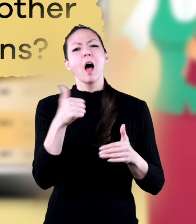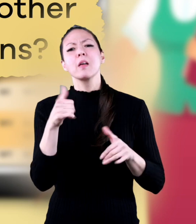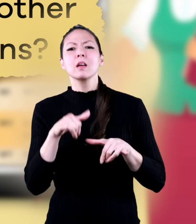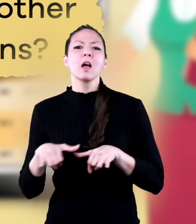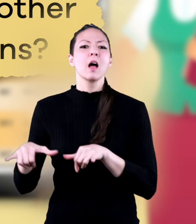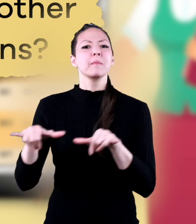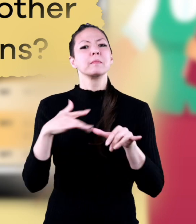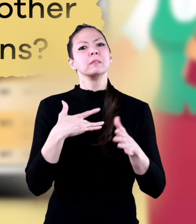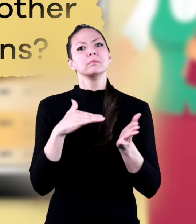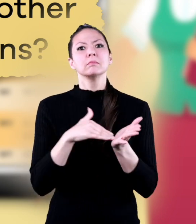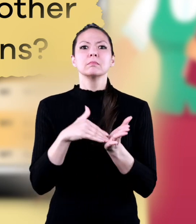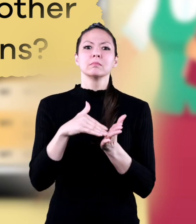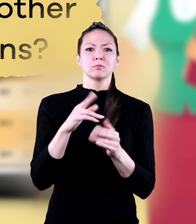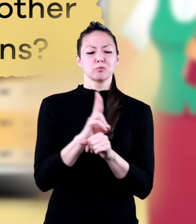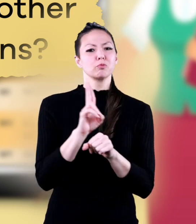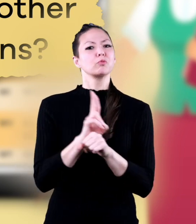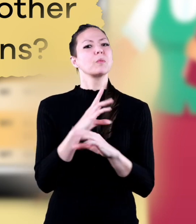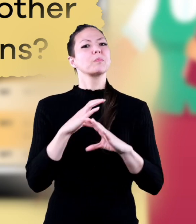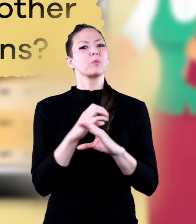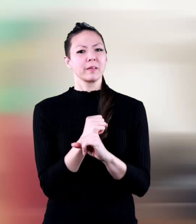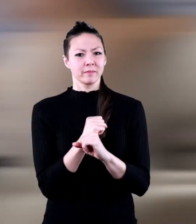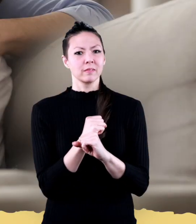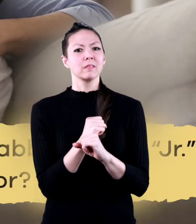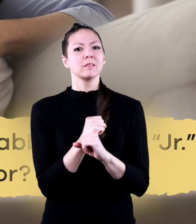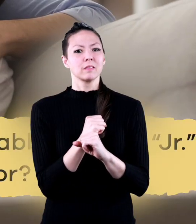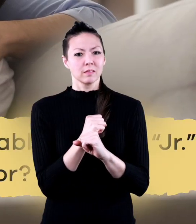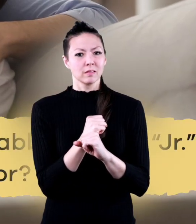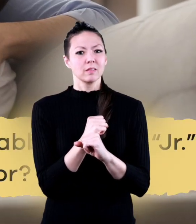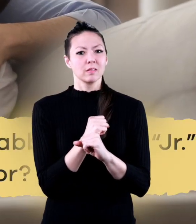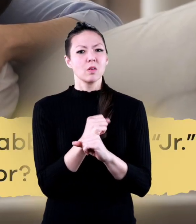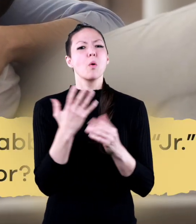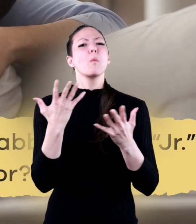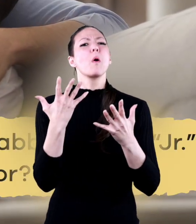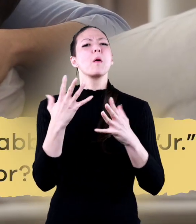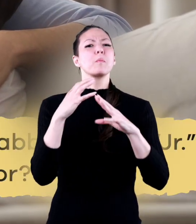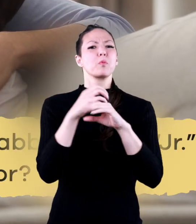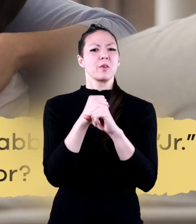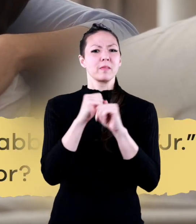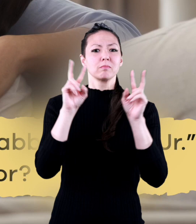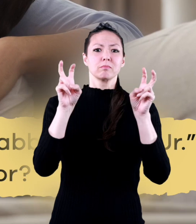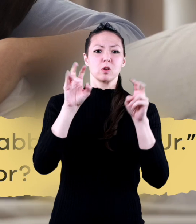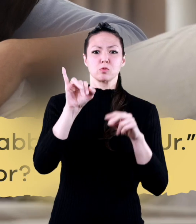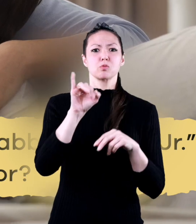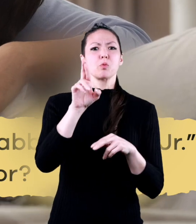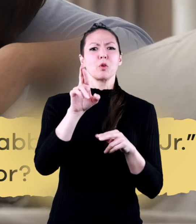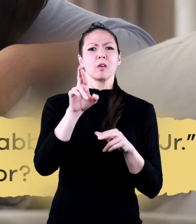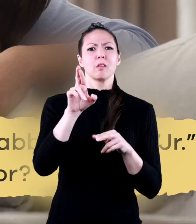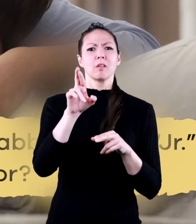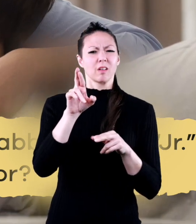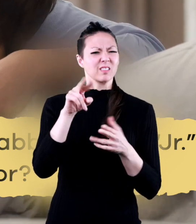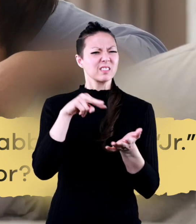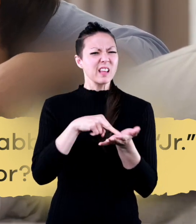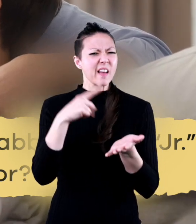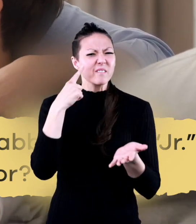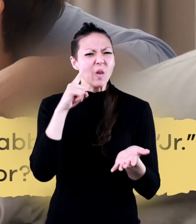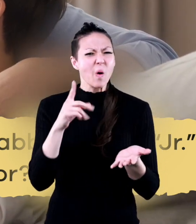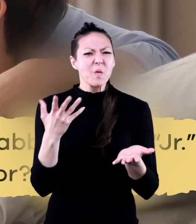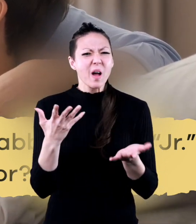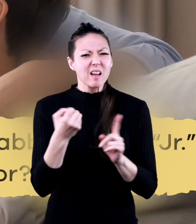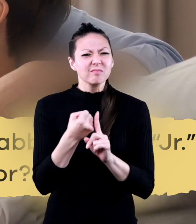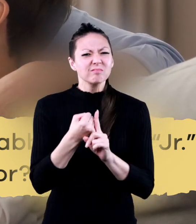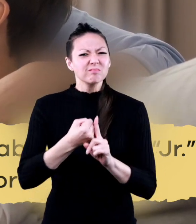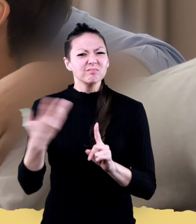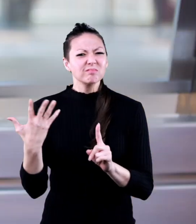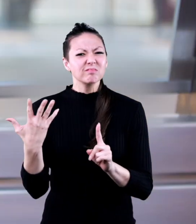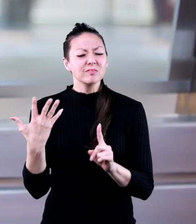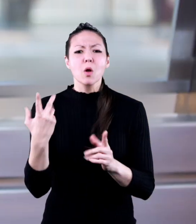think are other common abbreviations? Do you know what the abbreviation JR period stands